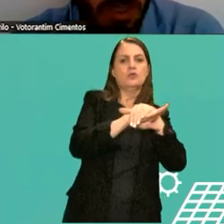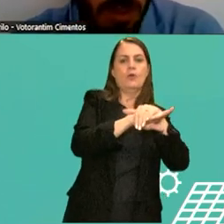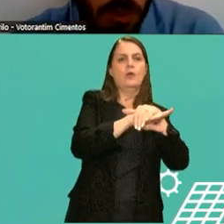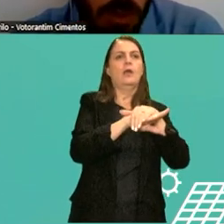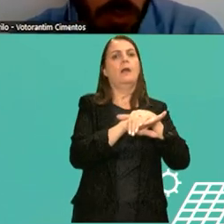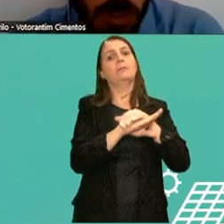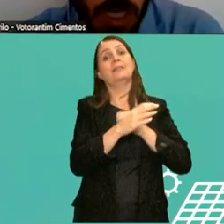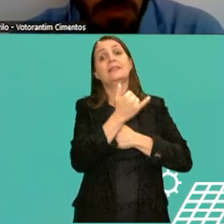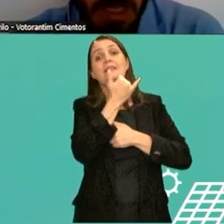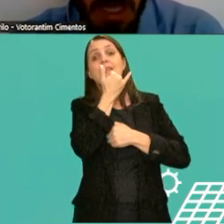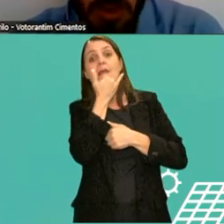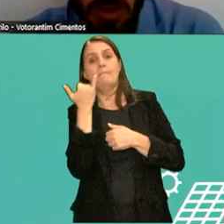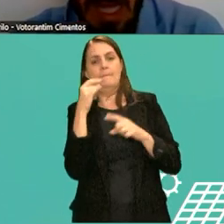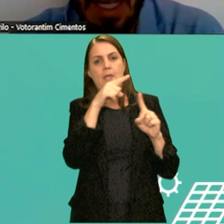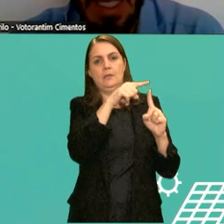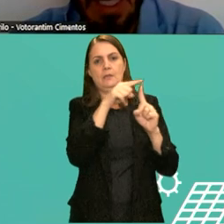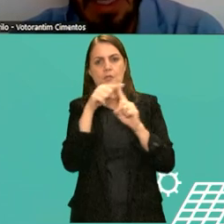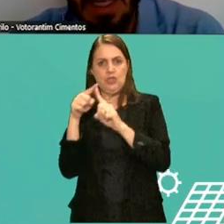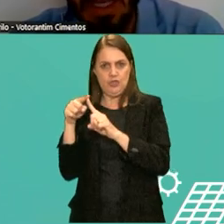and underground in general,